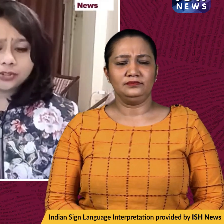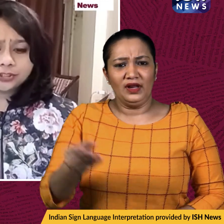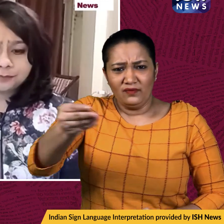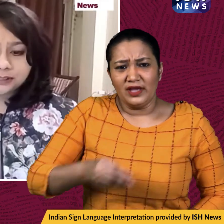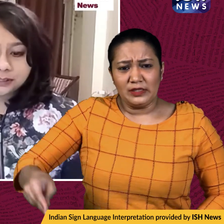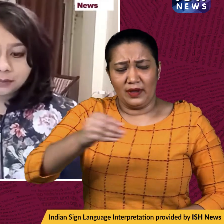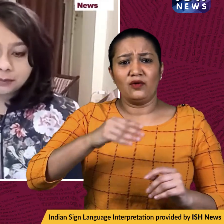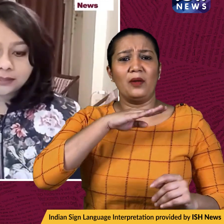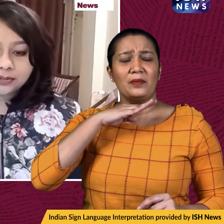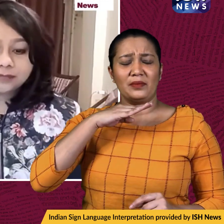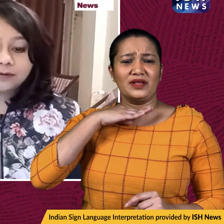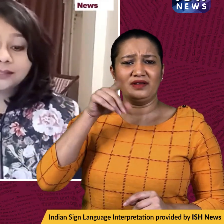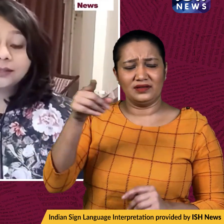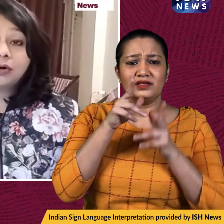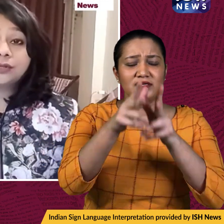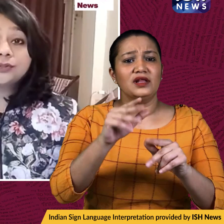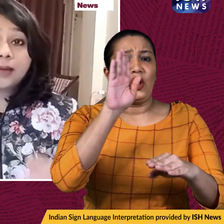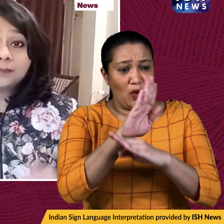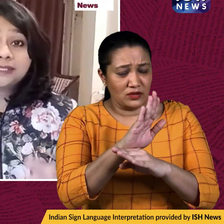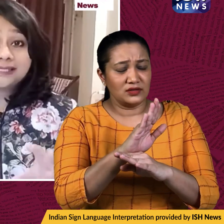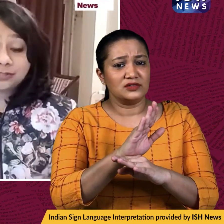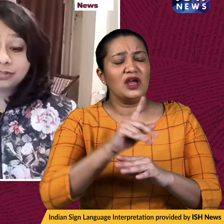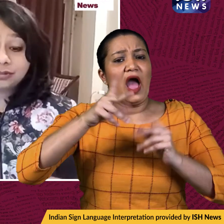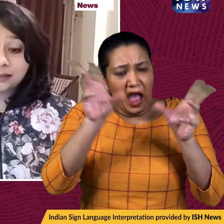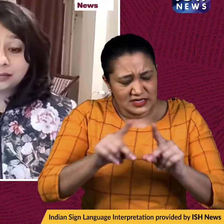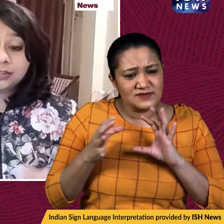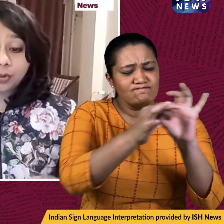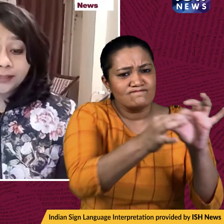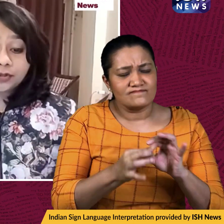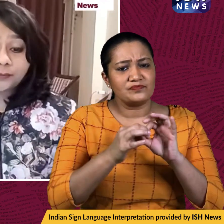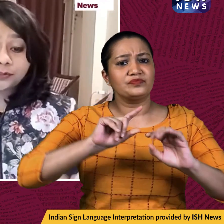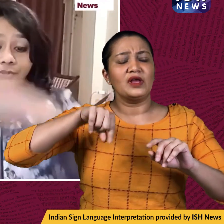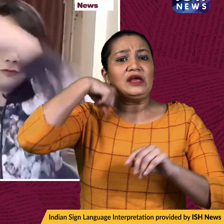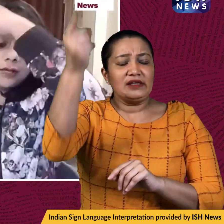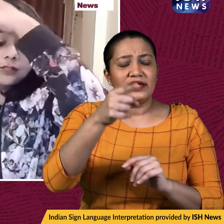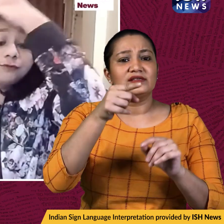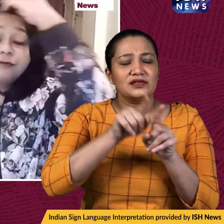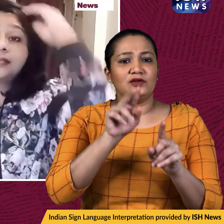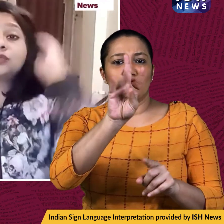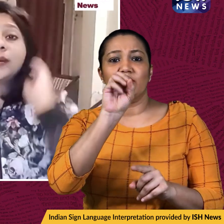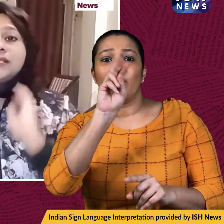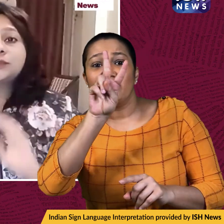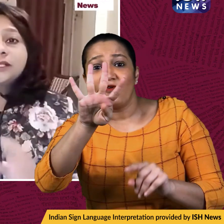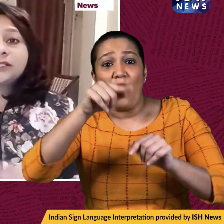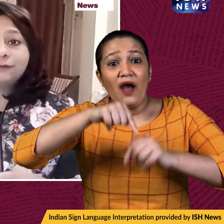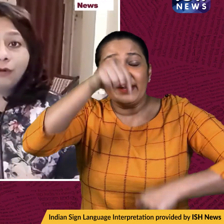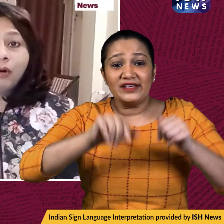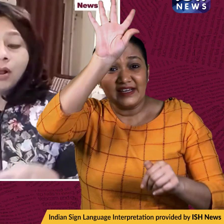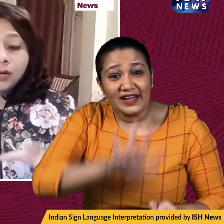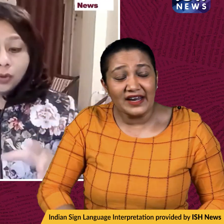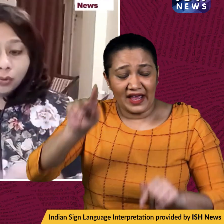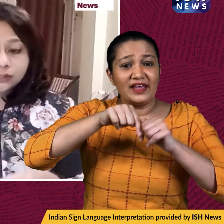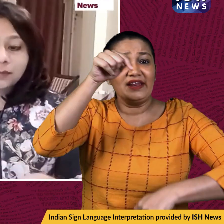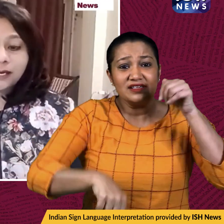West Bengal Chief Minister Mamata Banerjee invited the Congress to help stitch together a joint opposition front to fight the